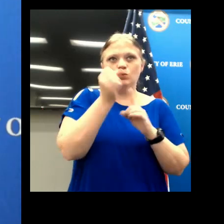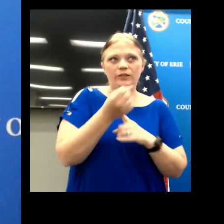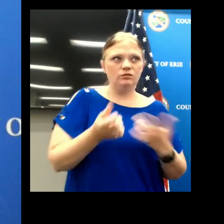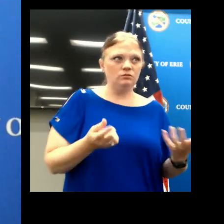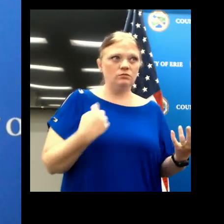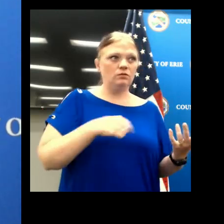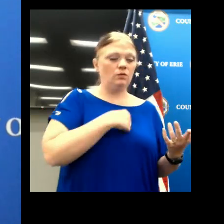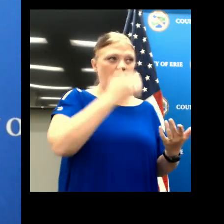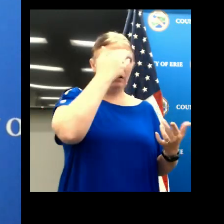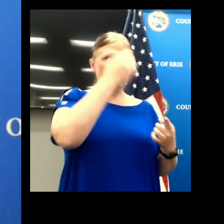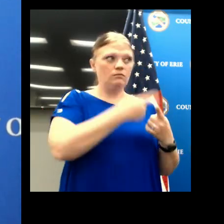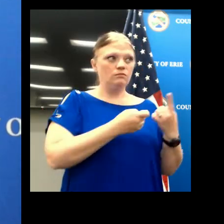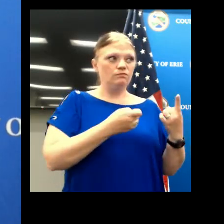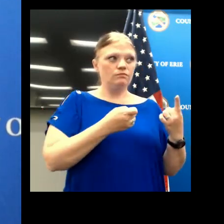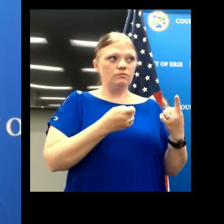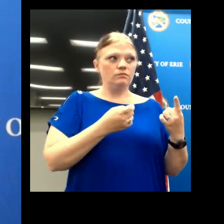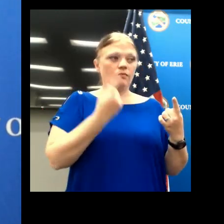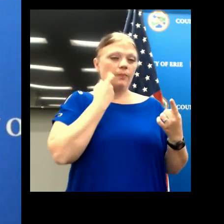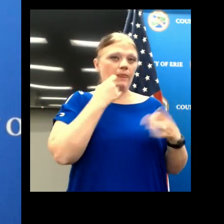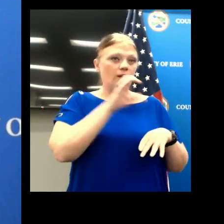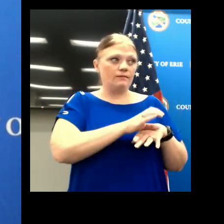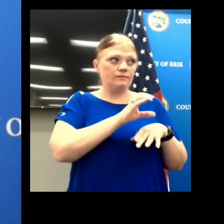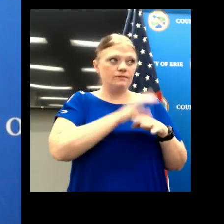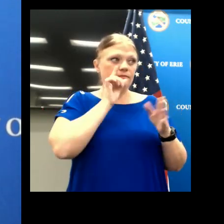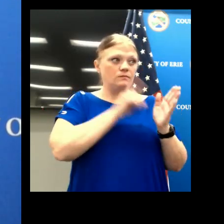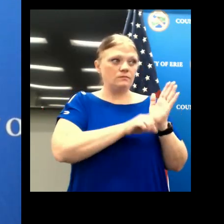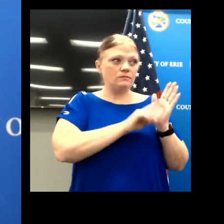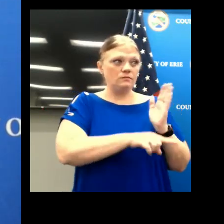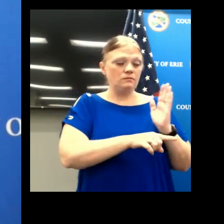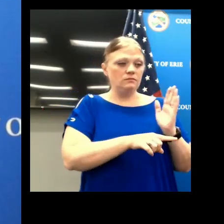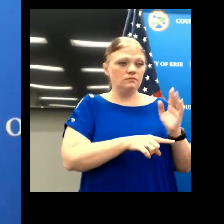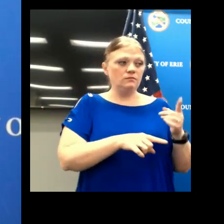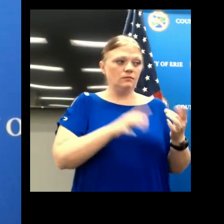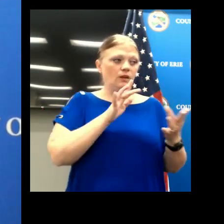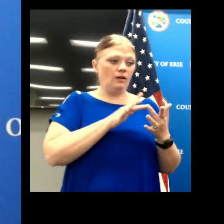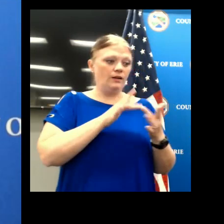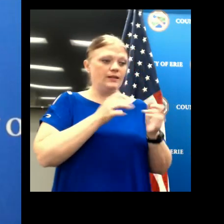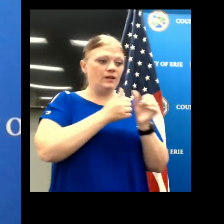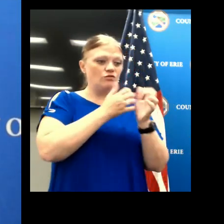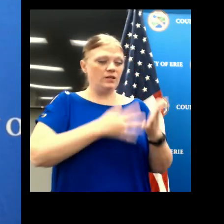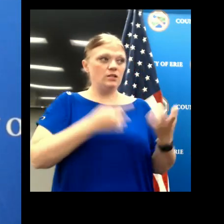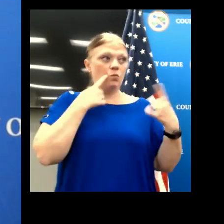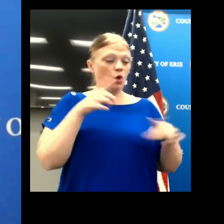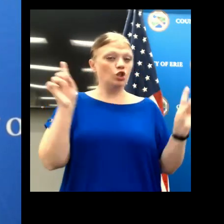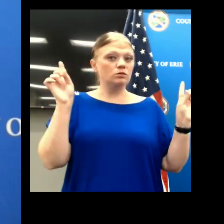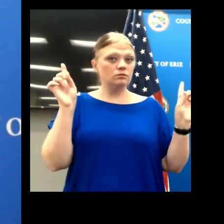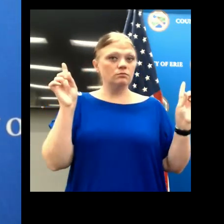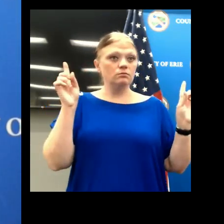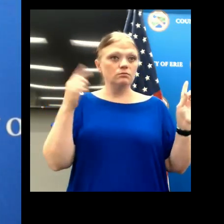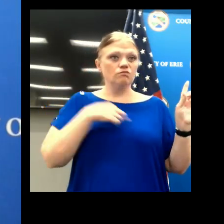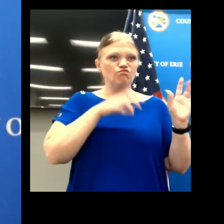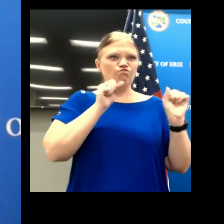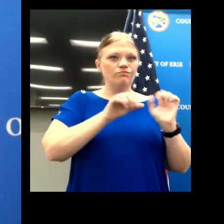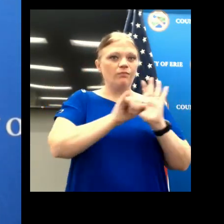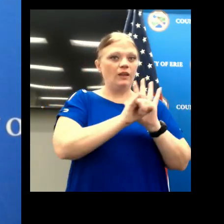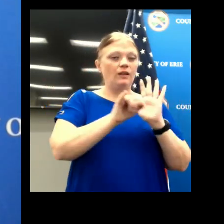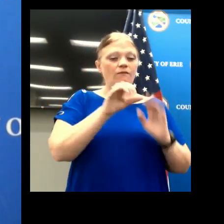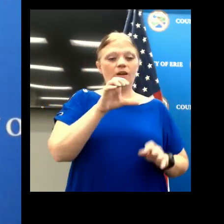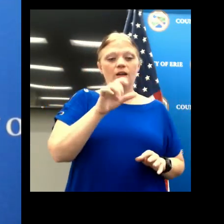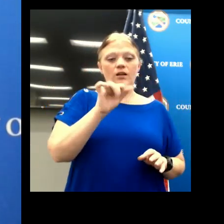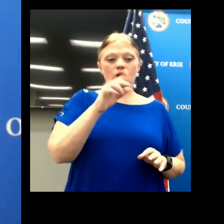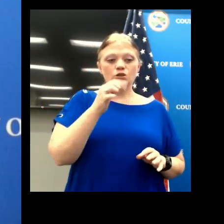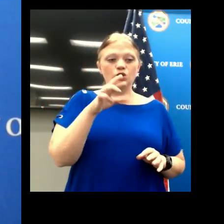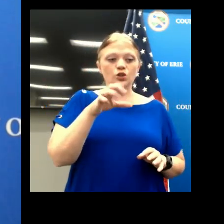know from the recent church investigation that contact tracing does work. We can identify clusters, we can